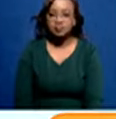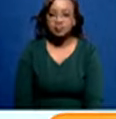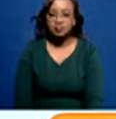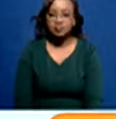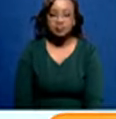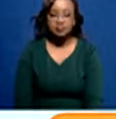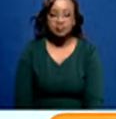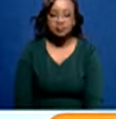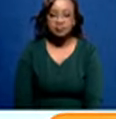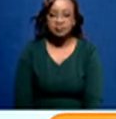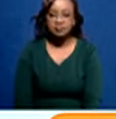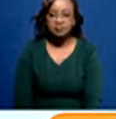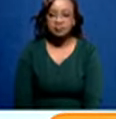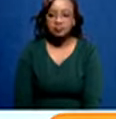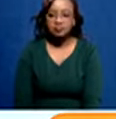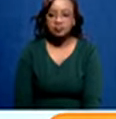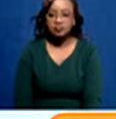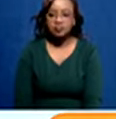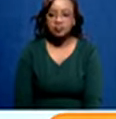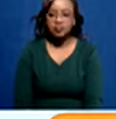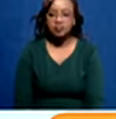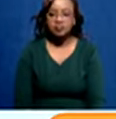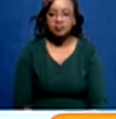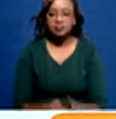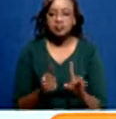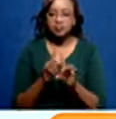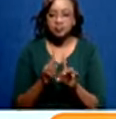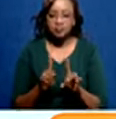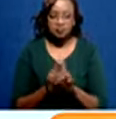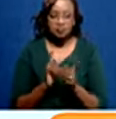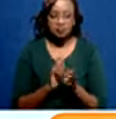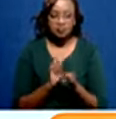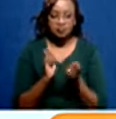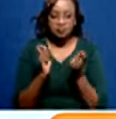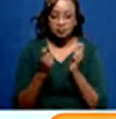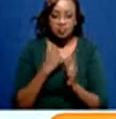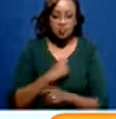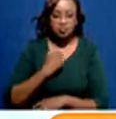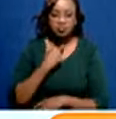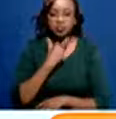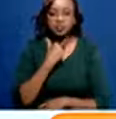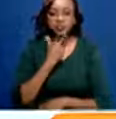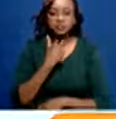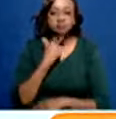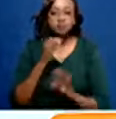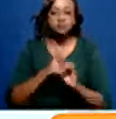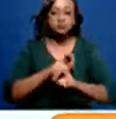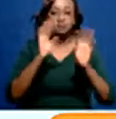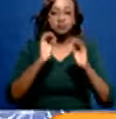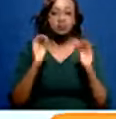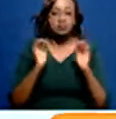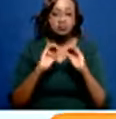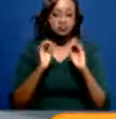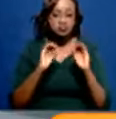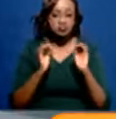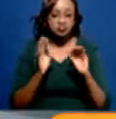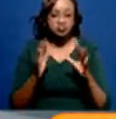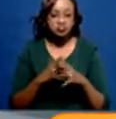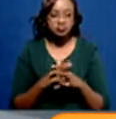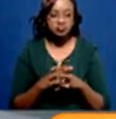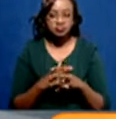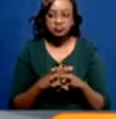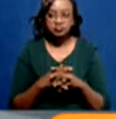chronic and critical illness fund. So it's got those three funds. So in terms of the transition, NHIF, by operation of law, because there